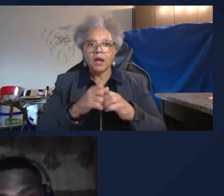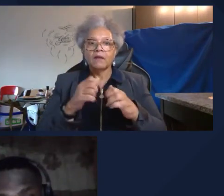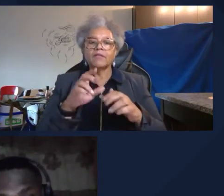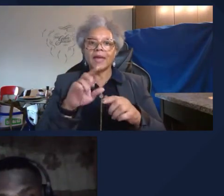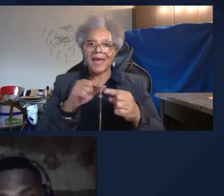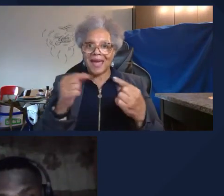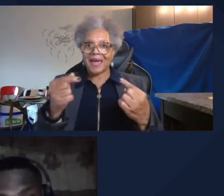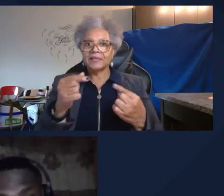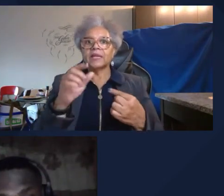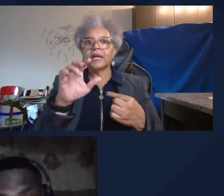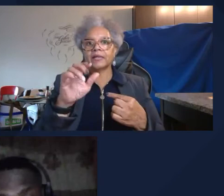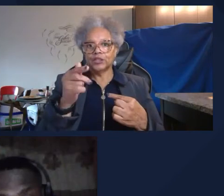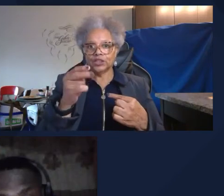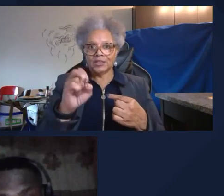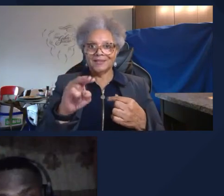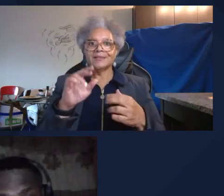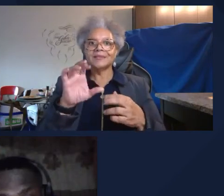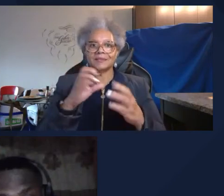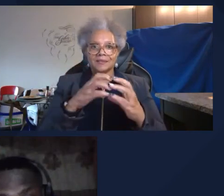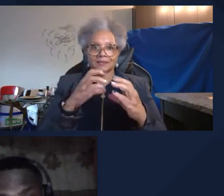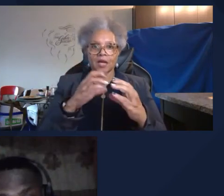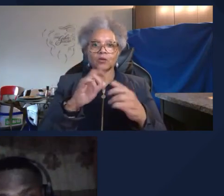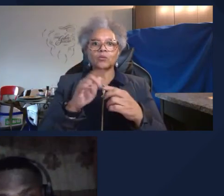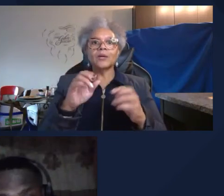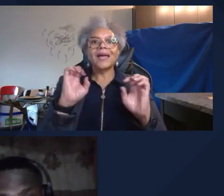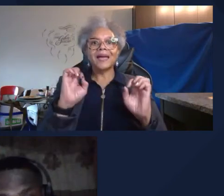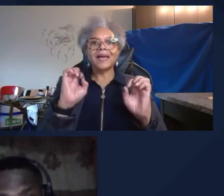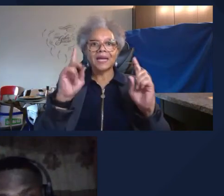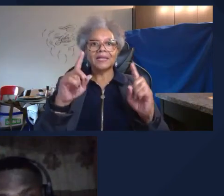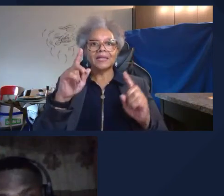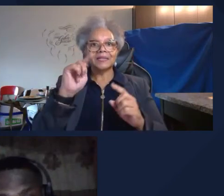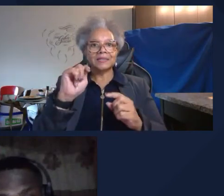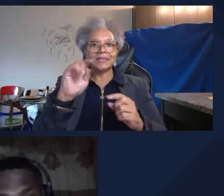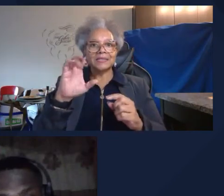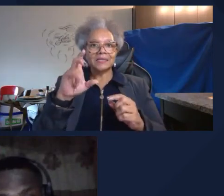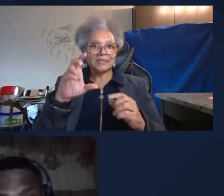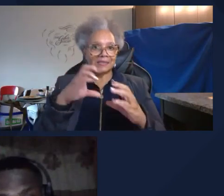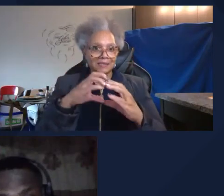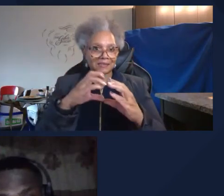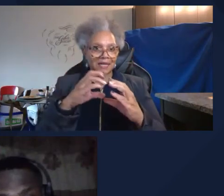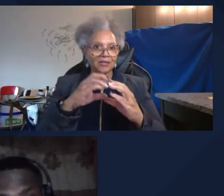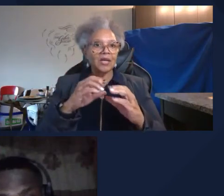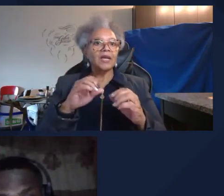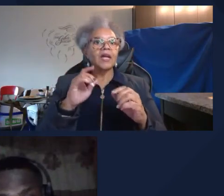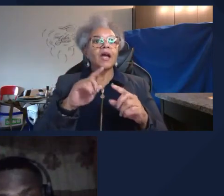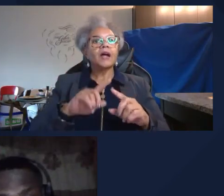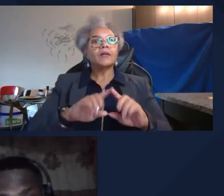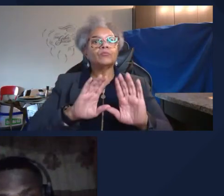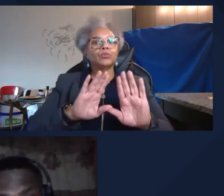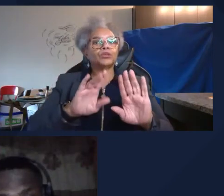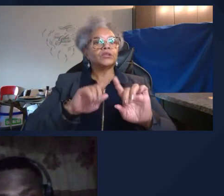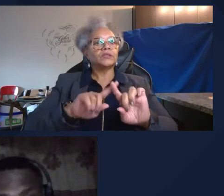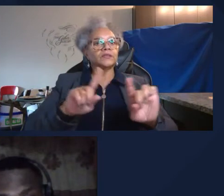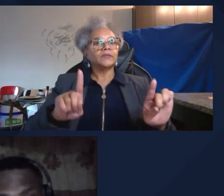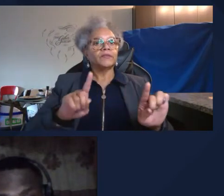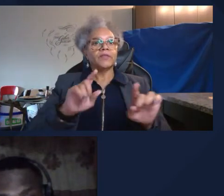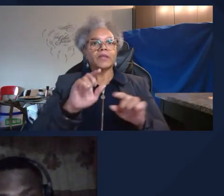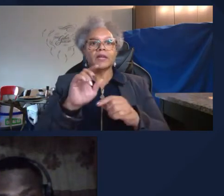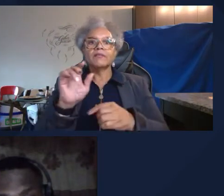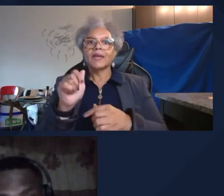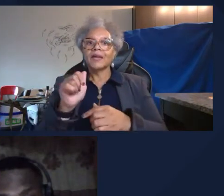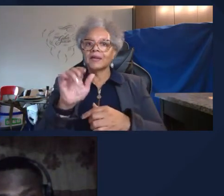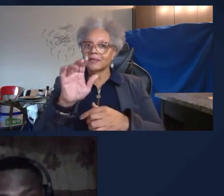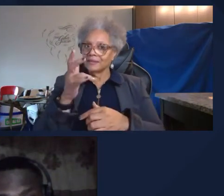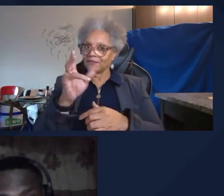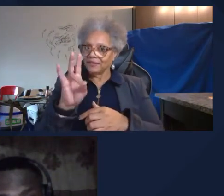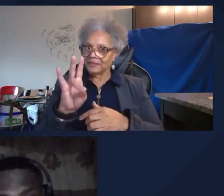right? We're taking these lipids, we are educating T cells, and these T cells are basically pushing the differentiation of naive T cells to Th17 cells, and it's